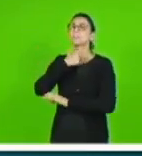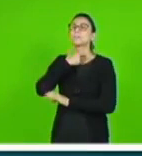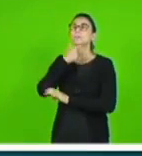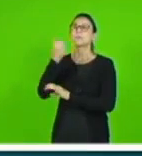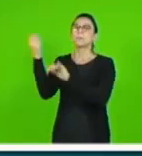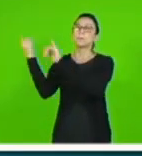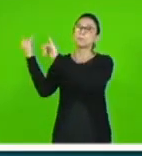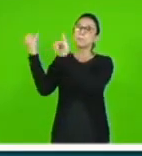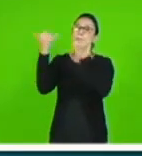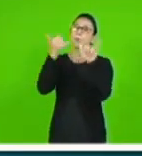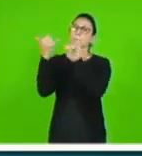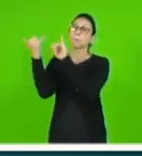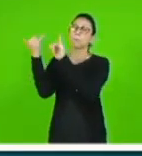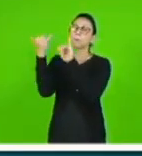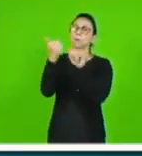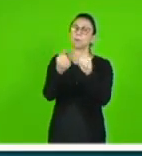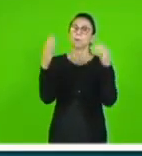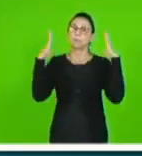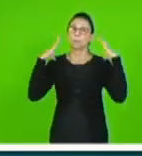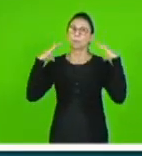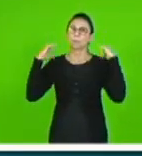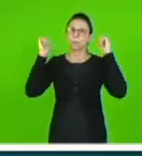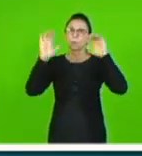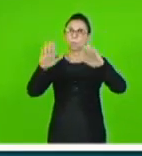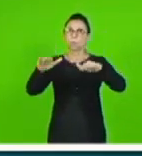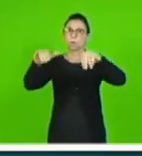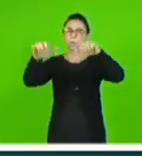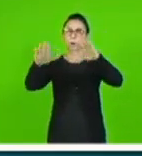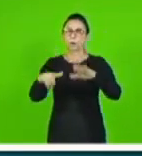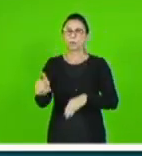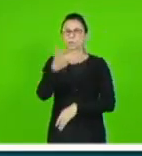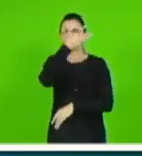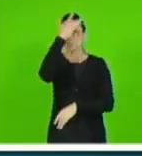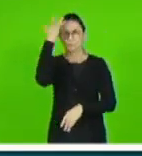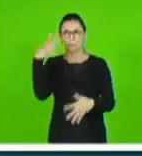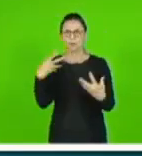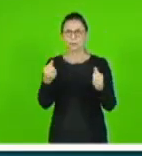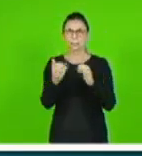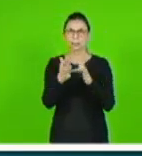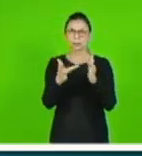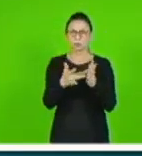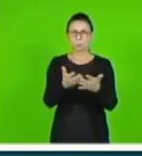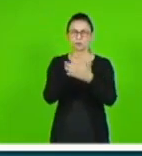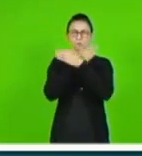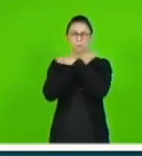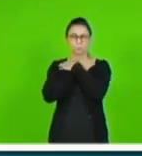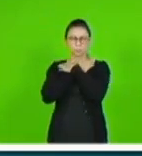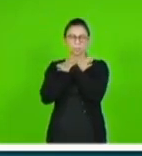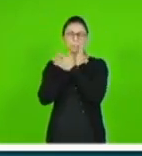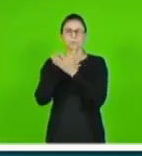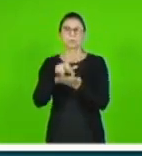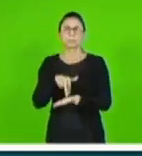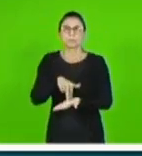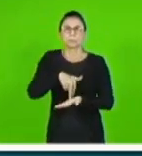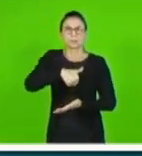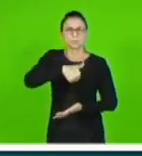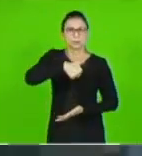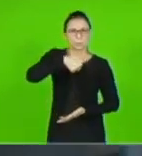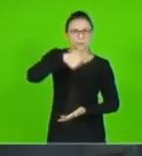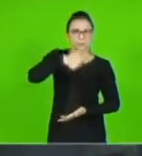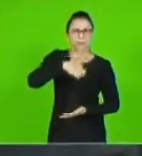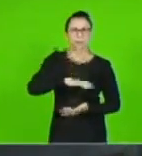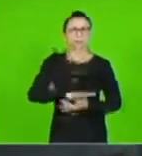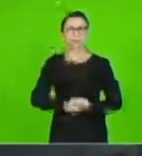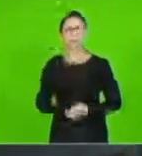says that for the Lord himself will descend from heaven with a shout, with the voice of an archangel, and with the trumpet of God, and the dead